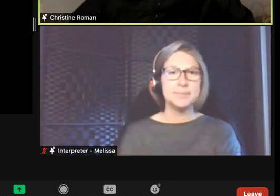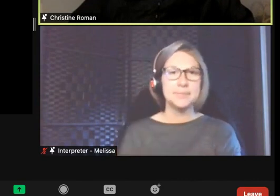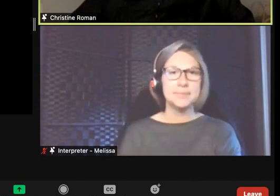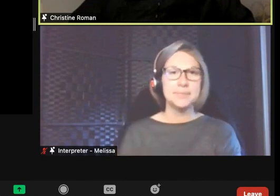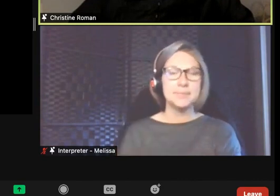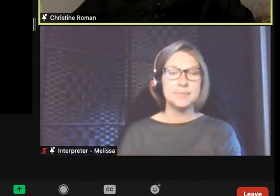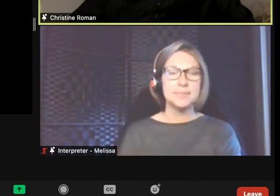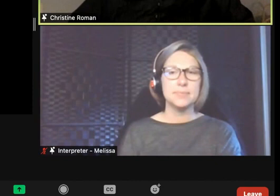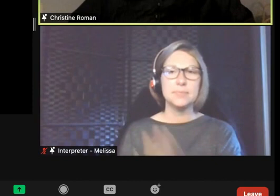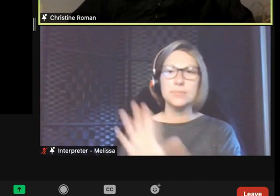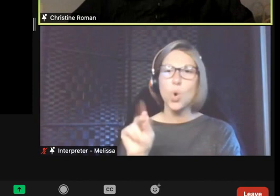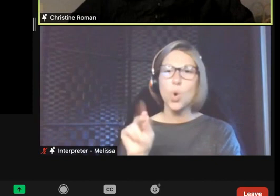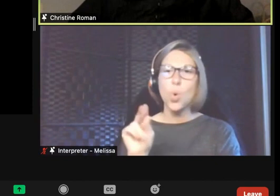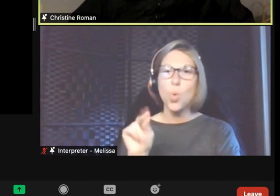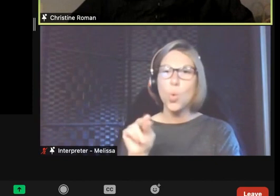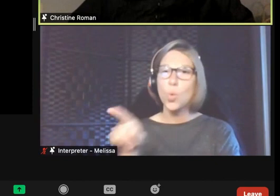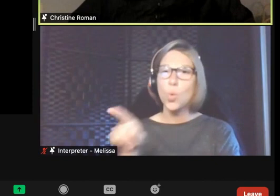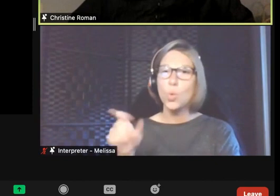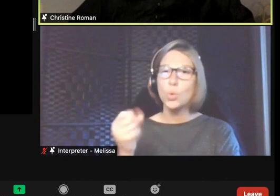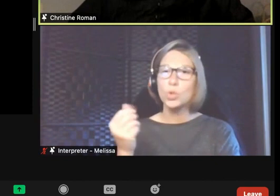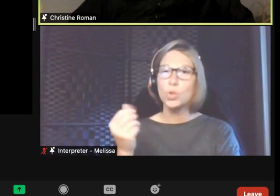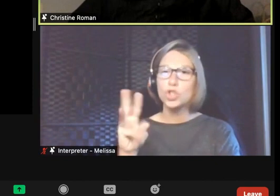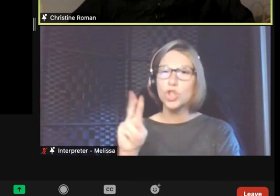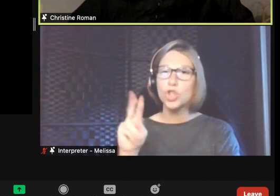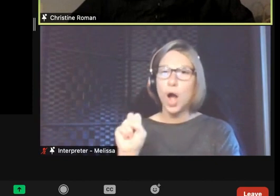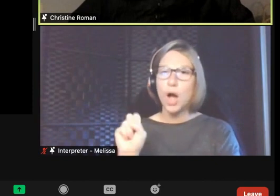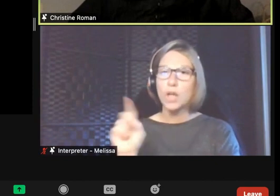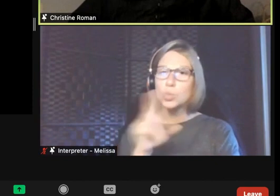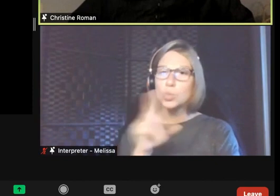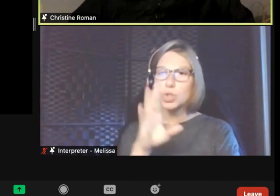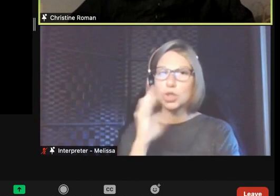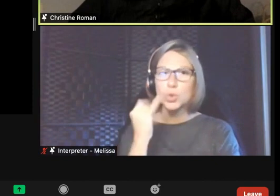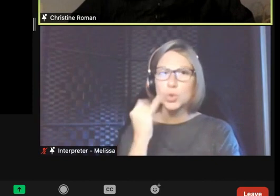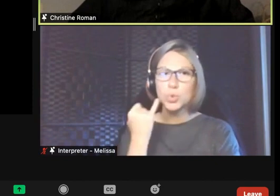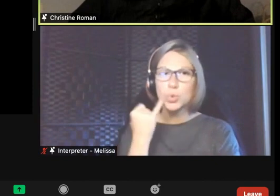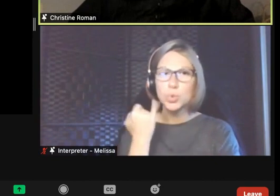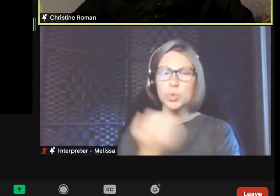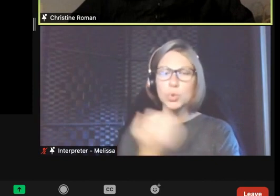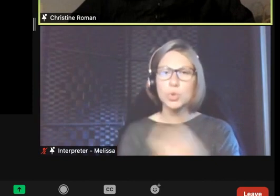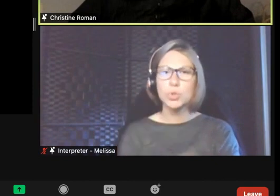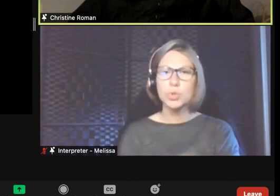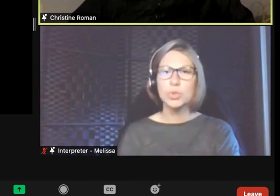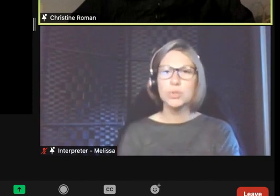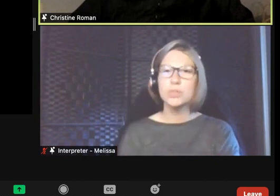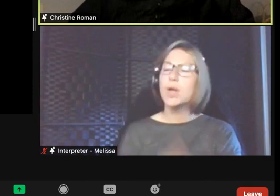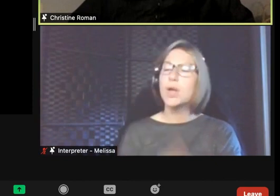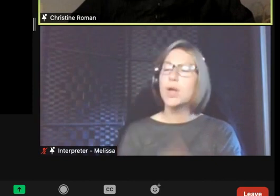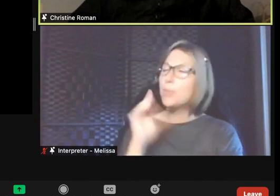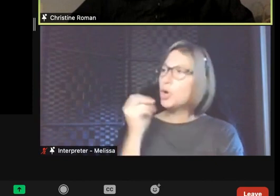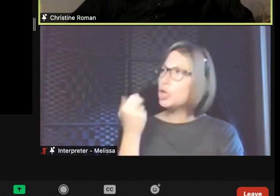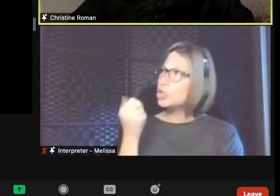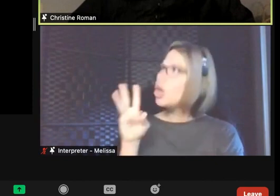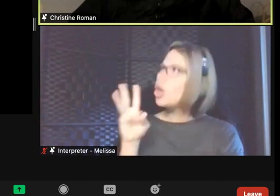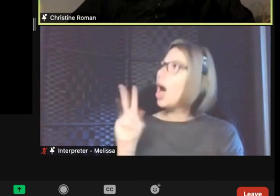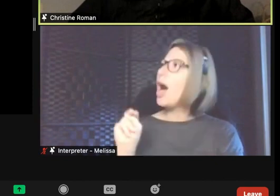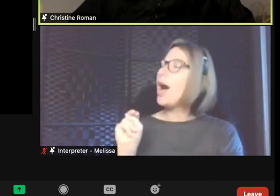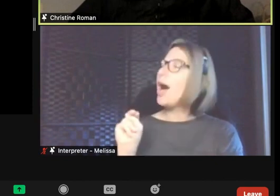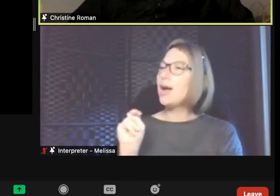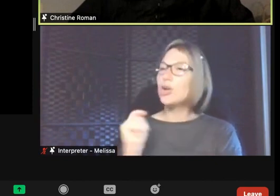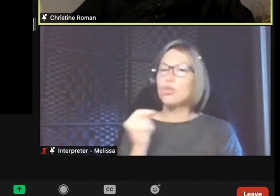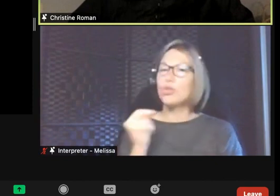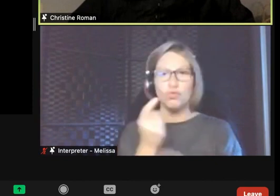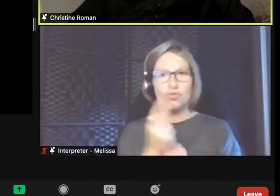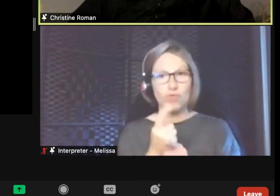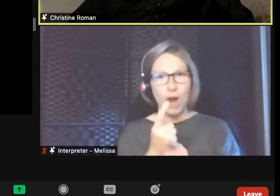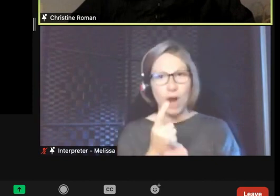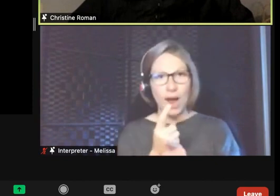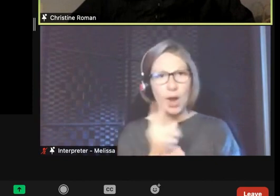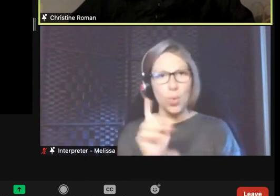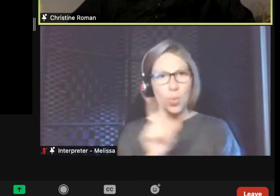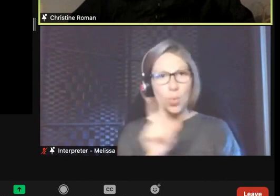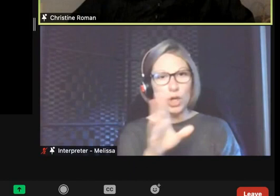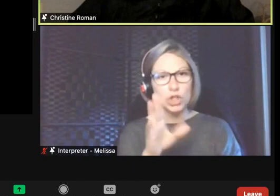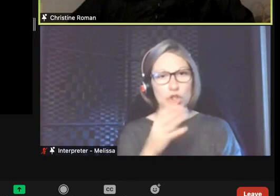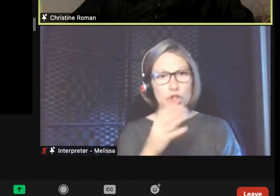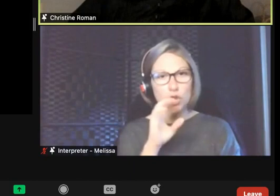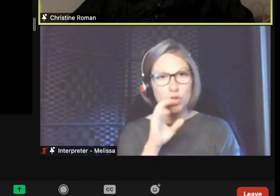No, this is Sean's. Where's your juice? Yeah, this is Sean's. Find your drink. Trash can. You have